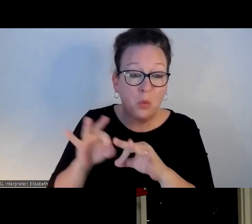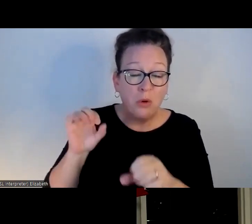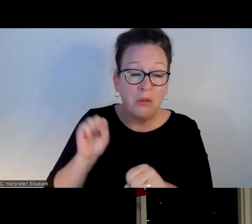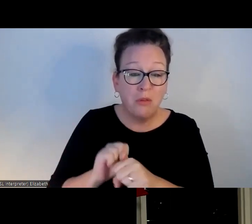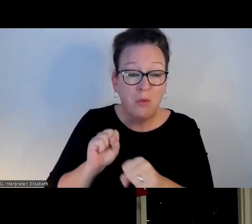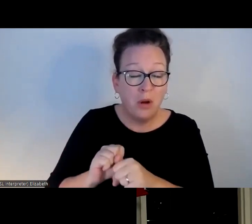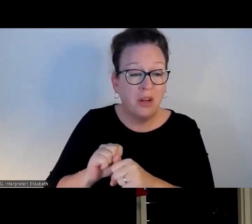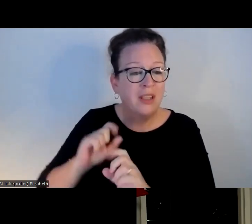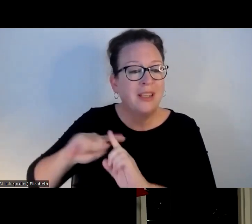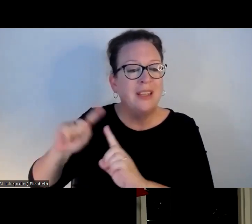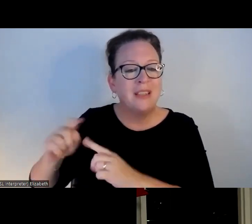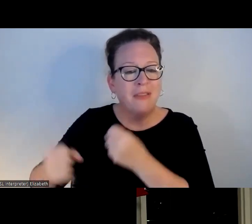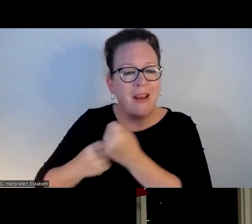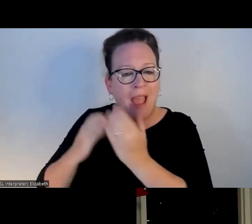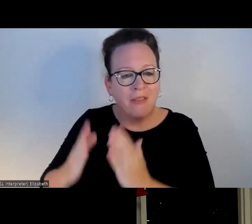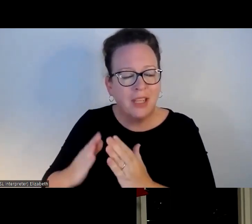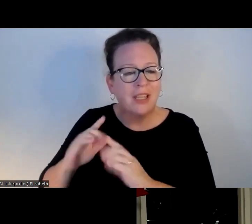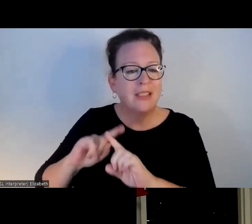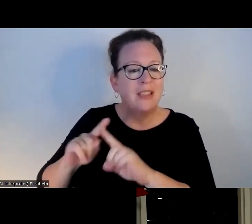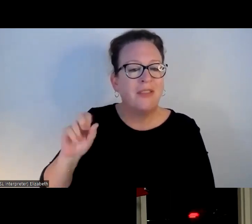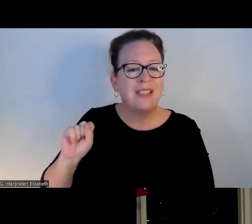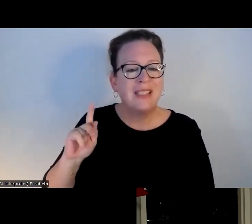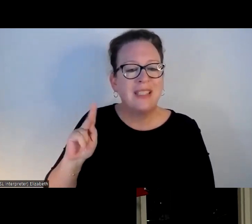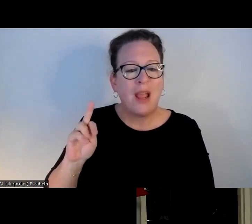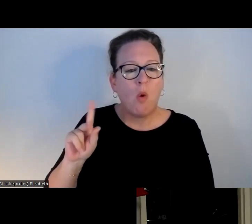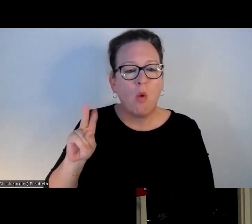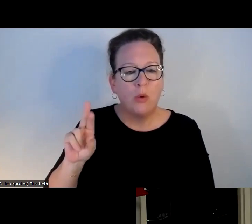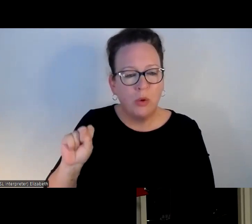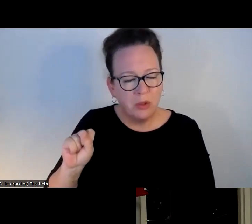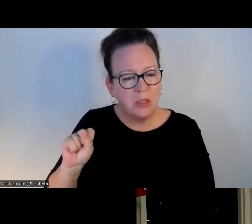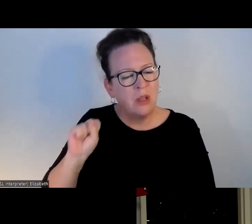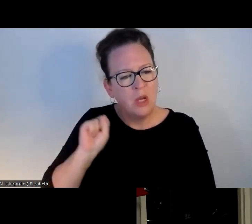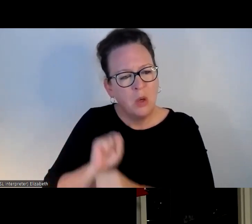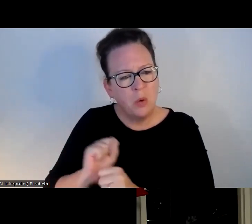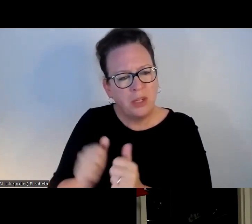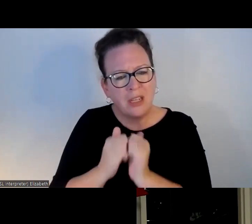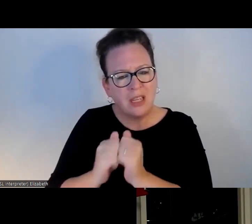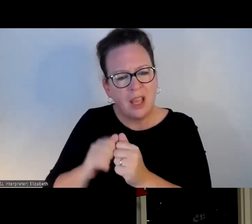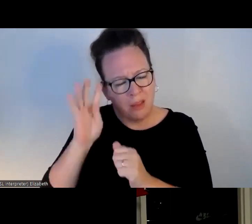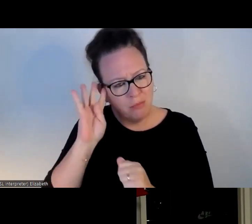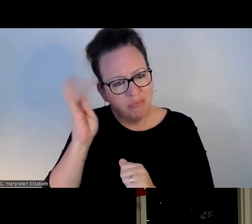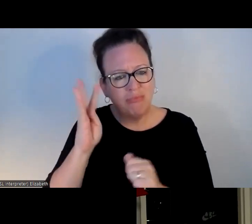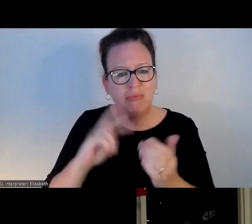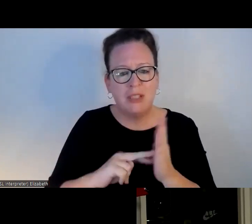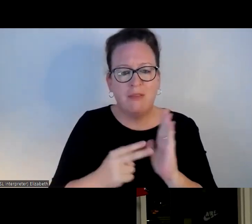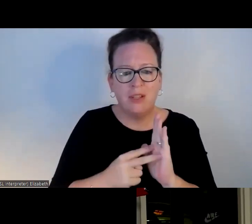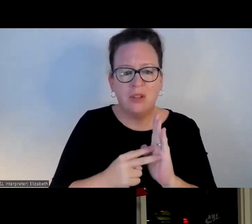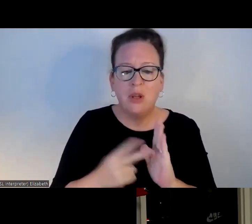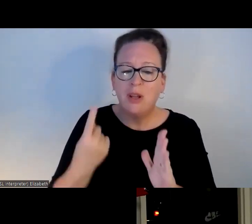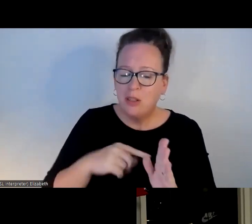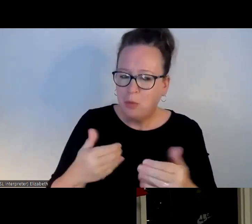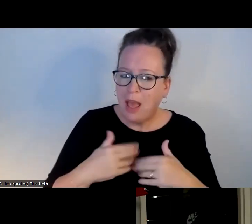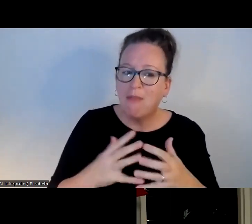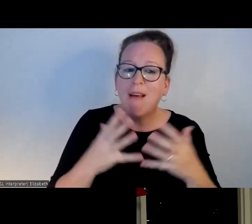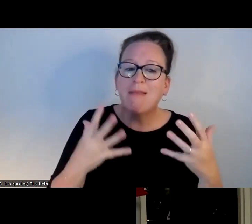and legislators. Rep. Dubois was an important person involved in that as well. So we have a lot of work